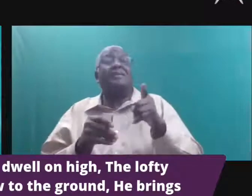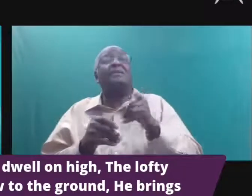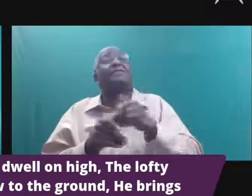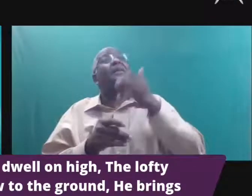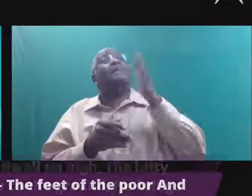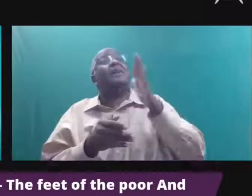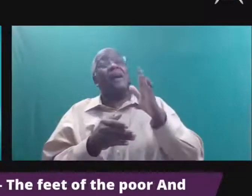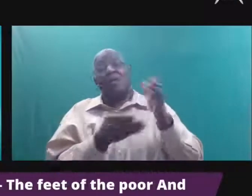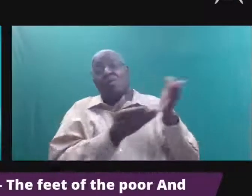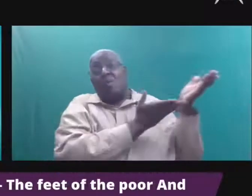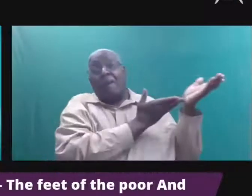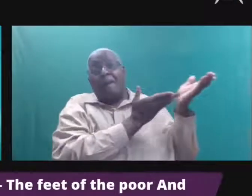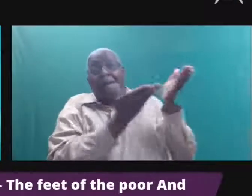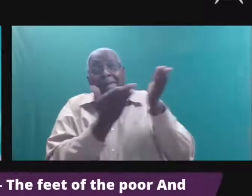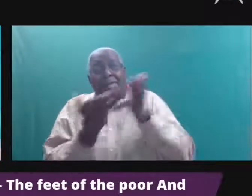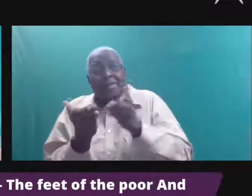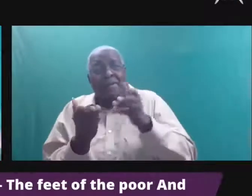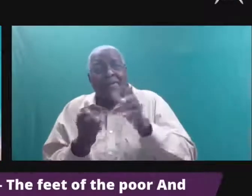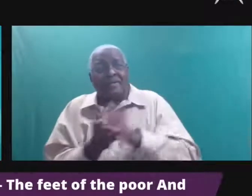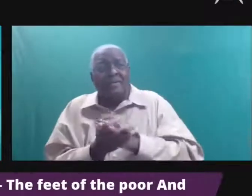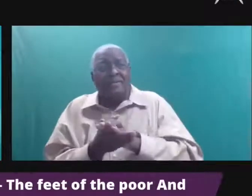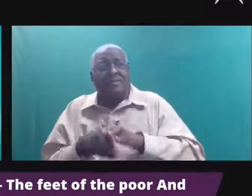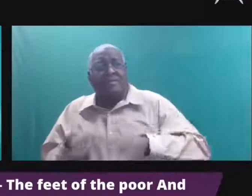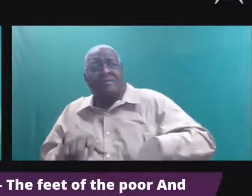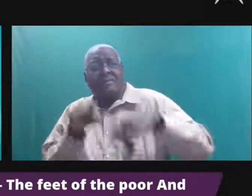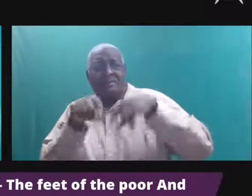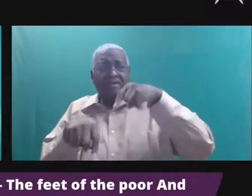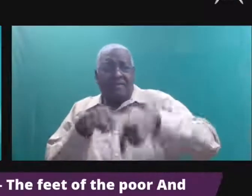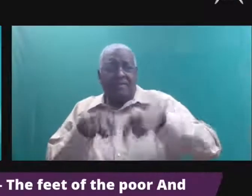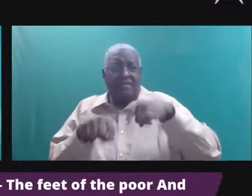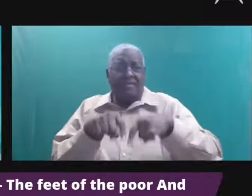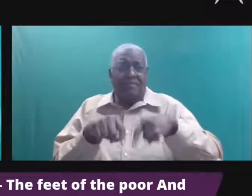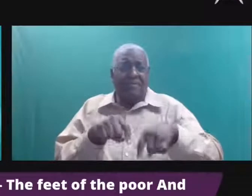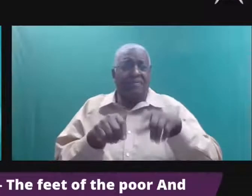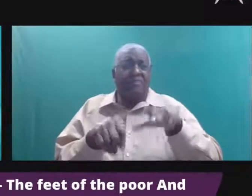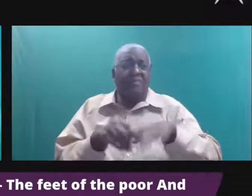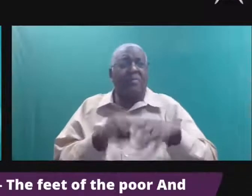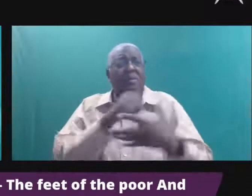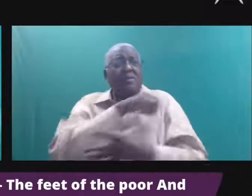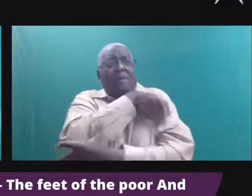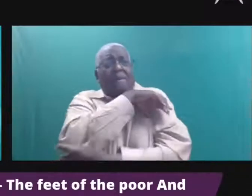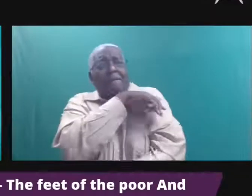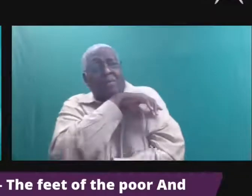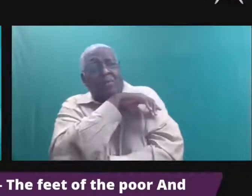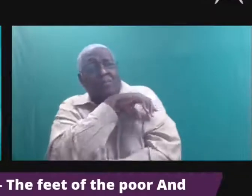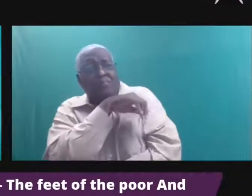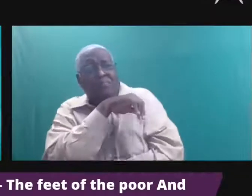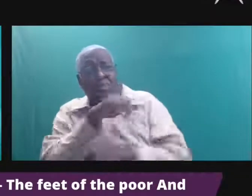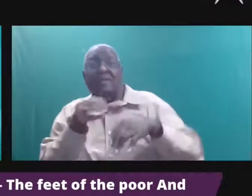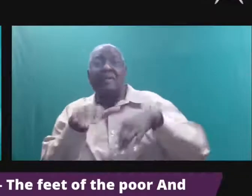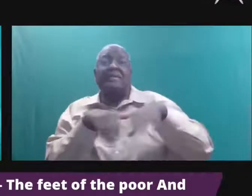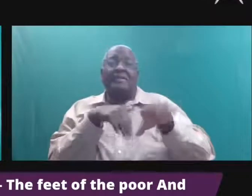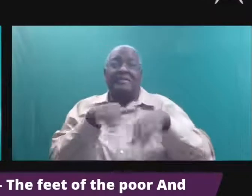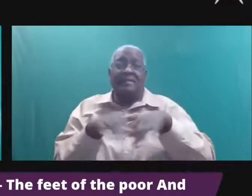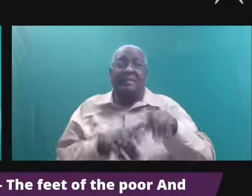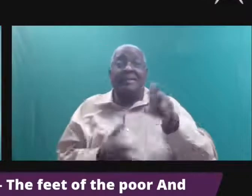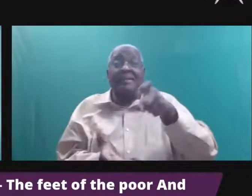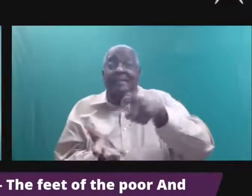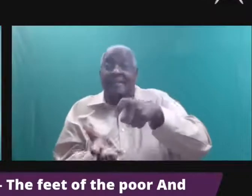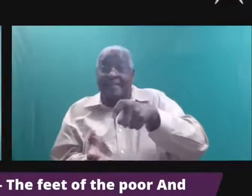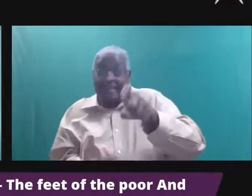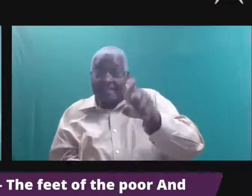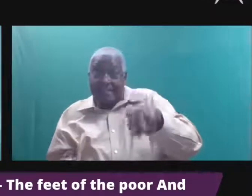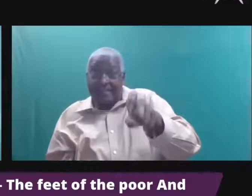it to the dust. The foot shall tread it down, the foot of the poor and the steps of the knee." Catch this.